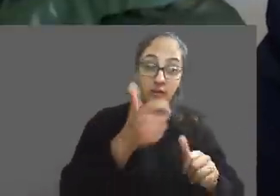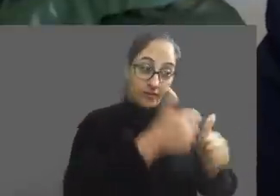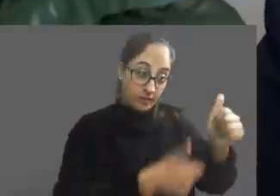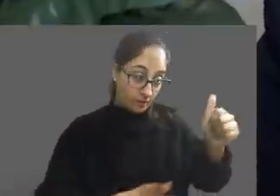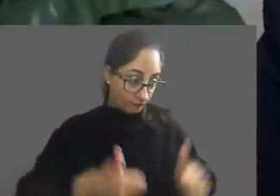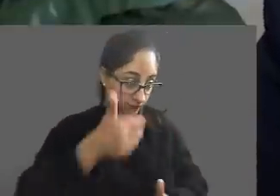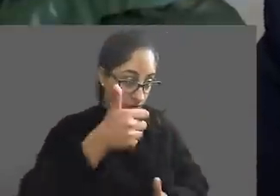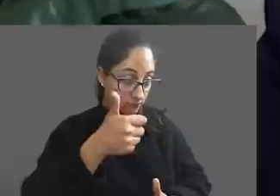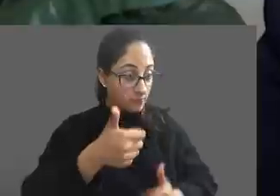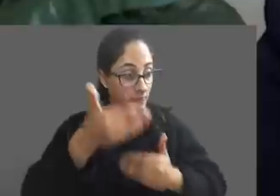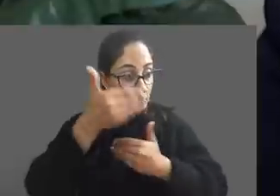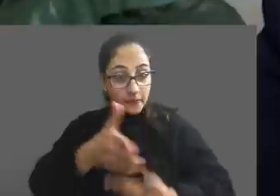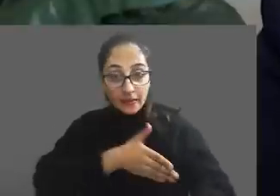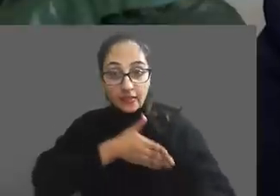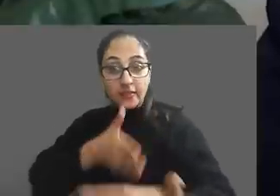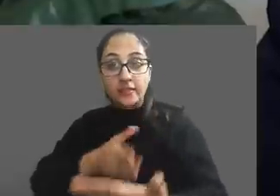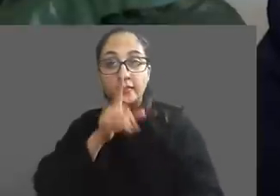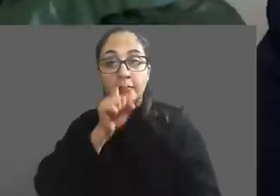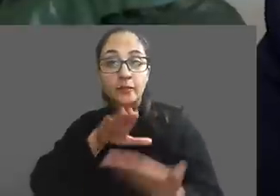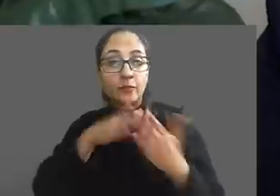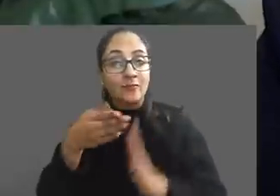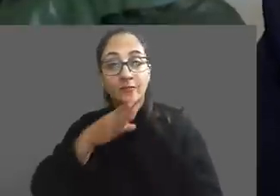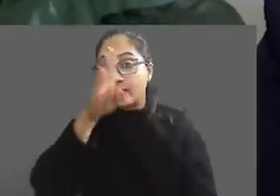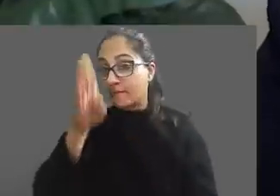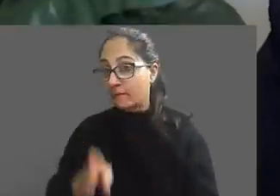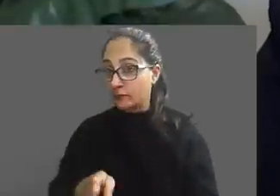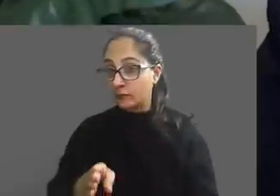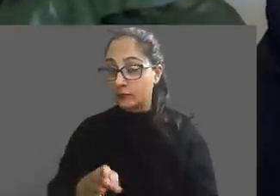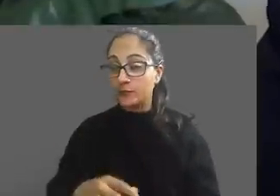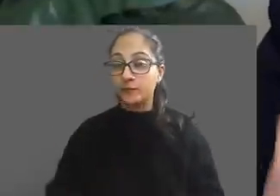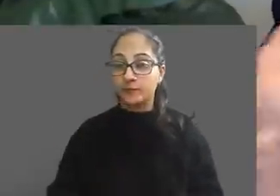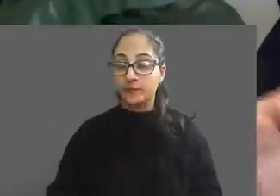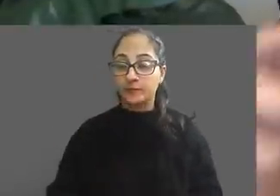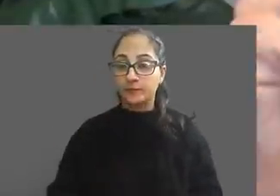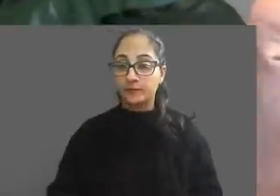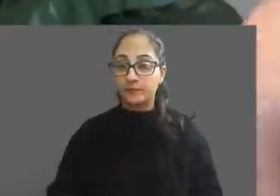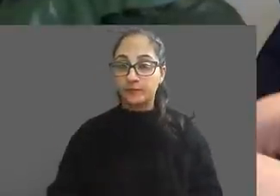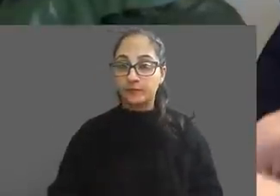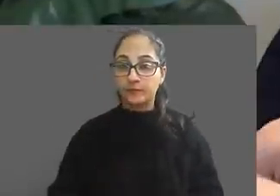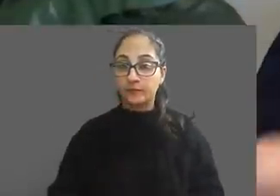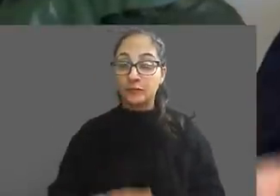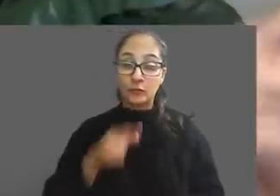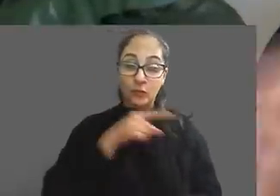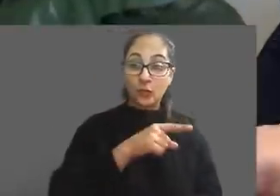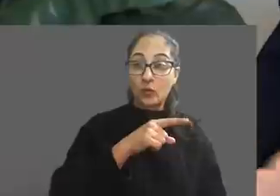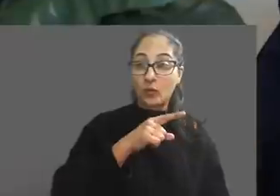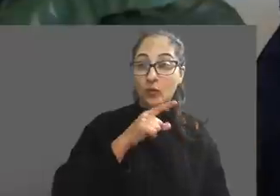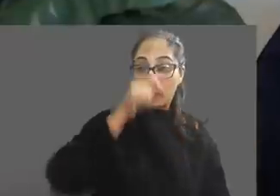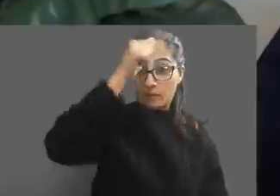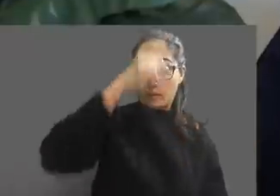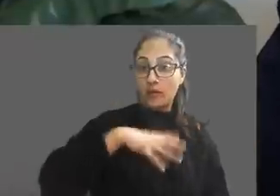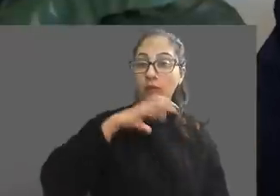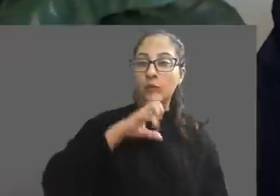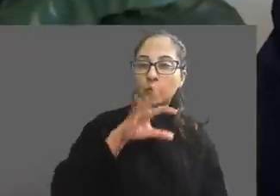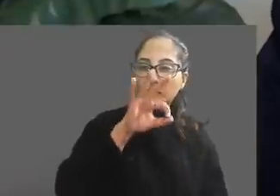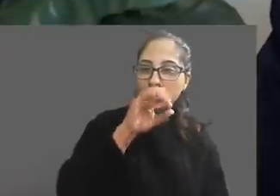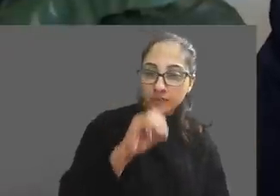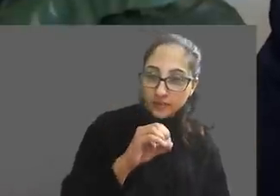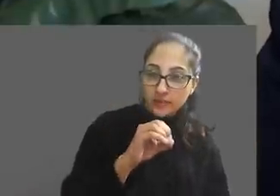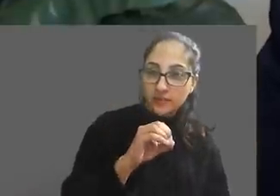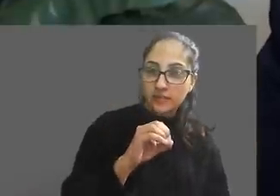A 90-year-old man on a stretcher saved the lives of thousands of Ismailis.